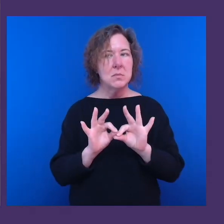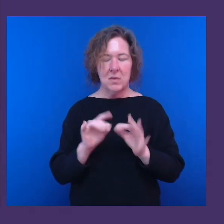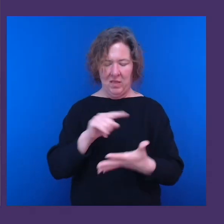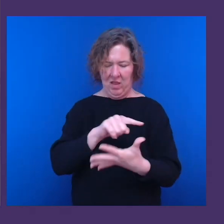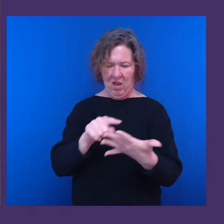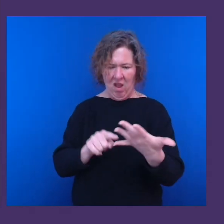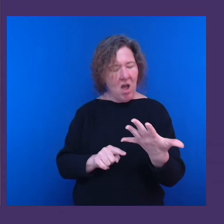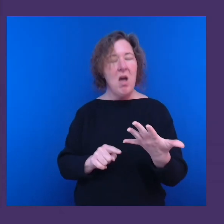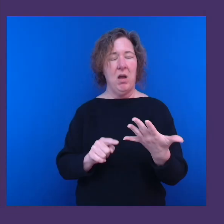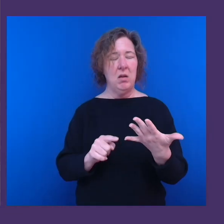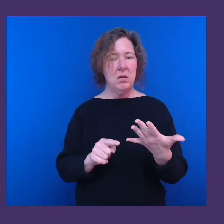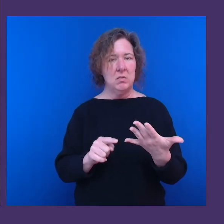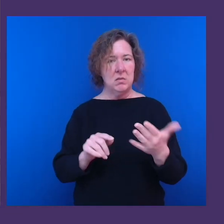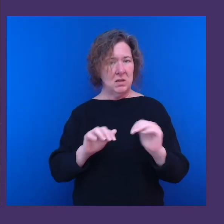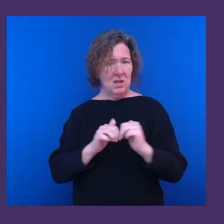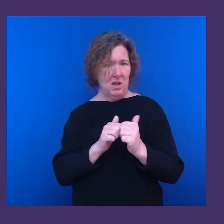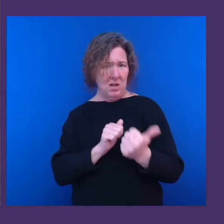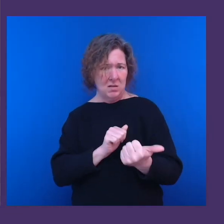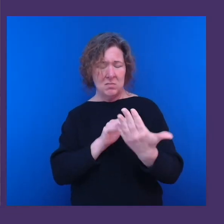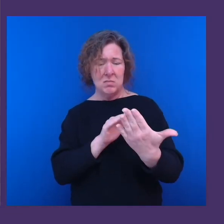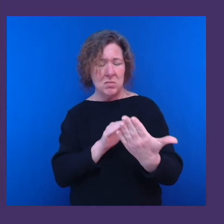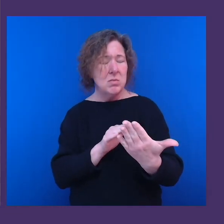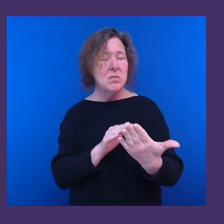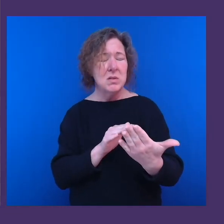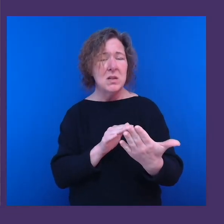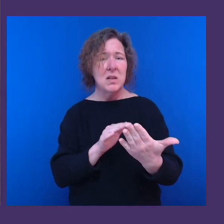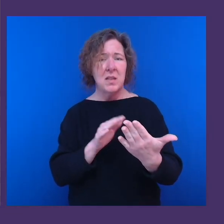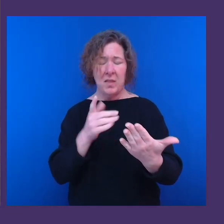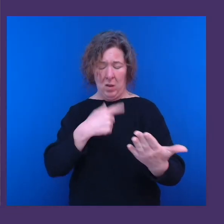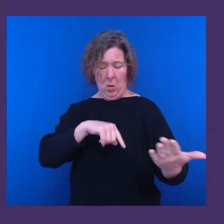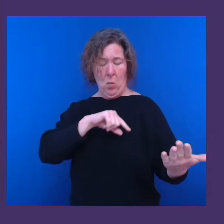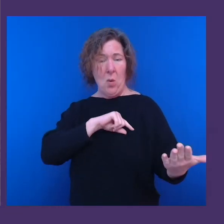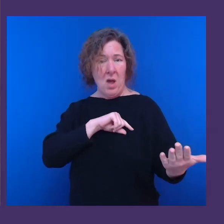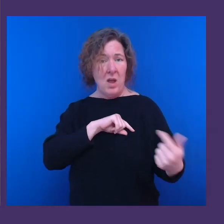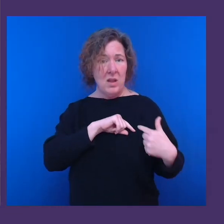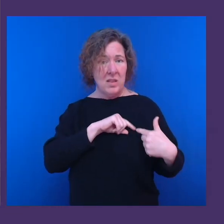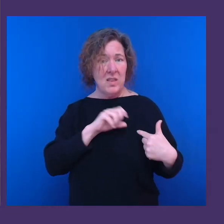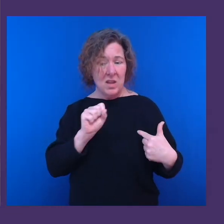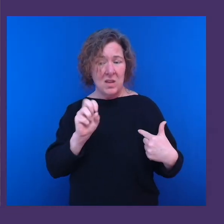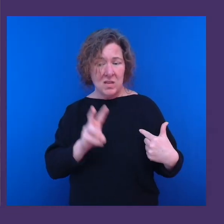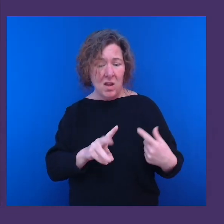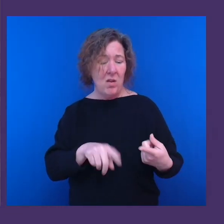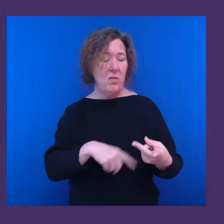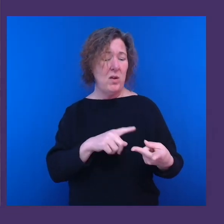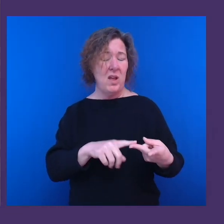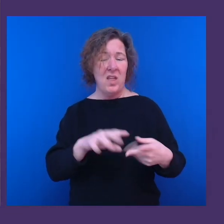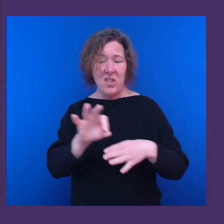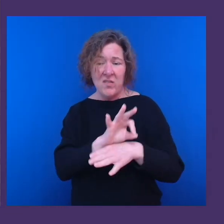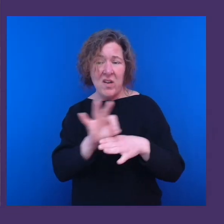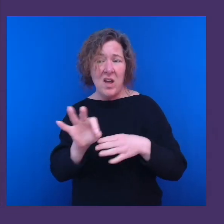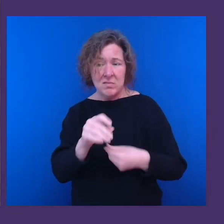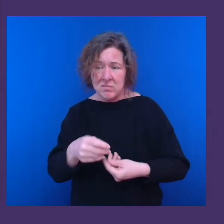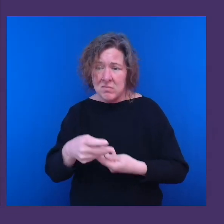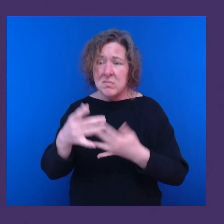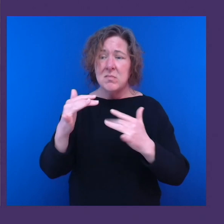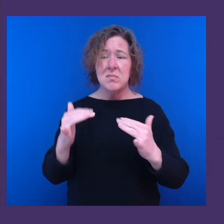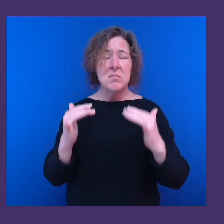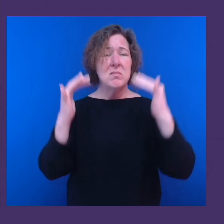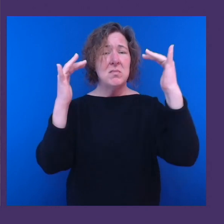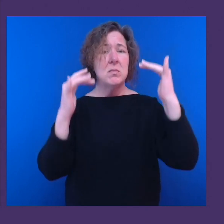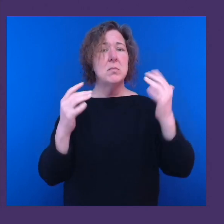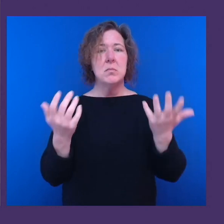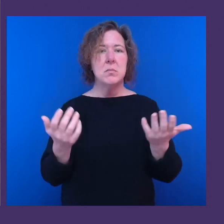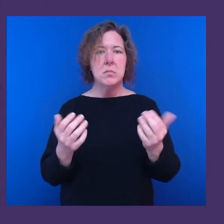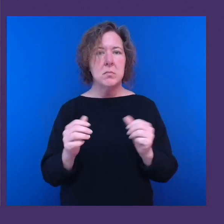approach bringing the quality of the software and the functionality upstream, and just trying to make sure that for